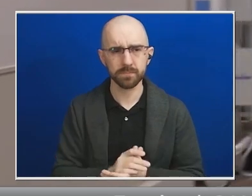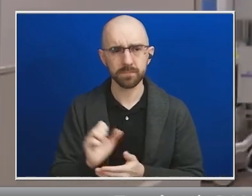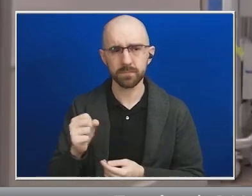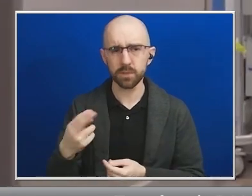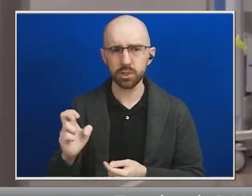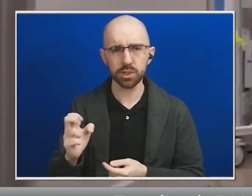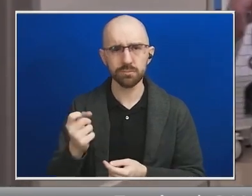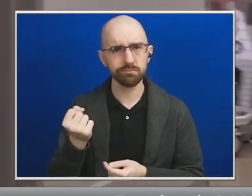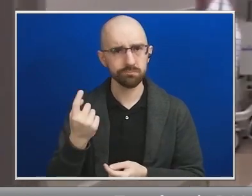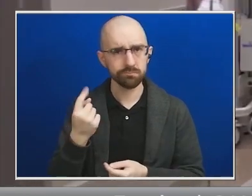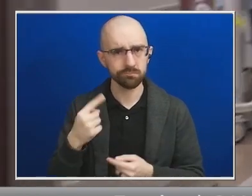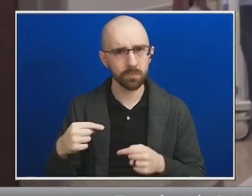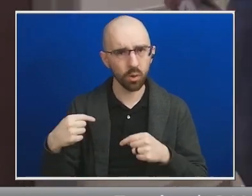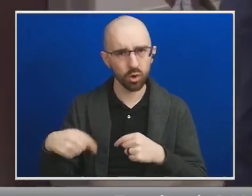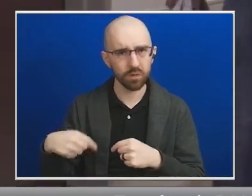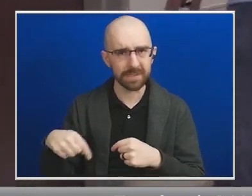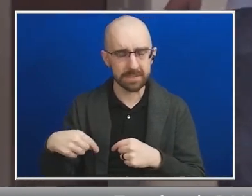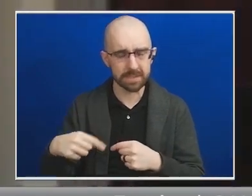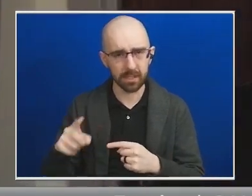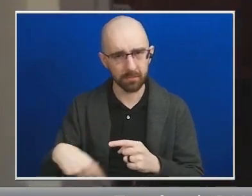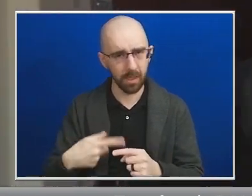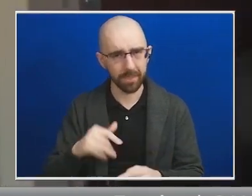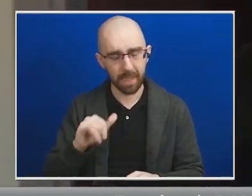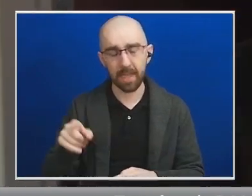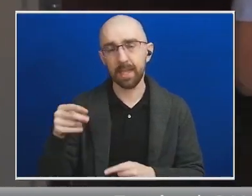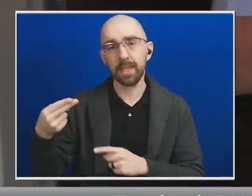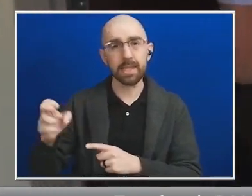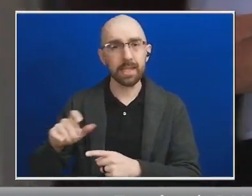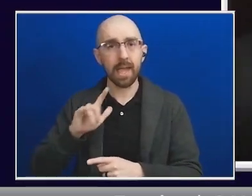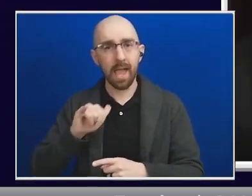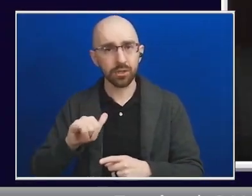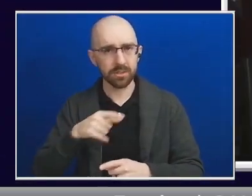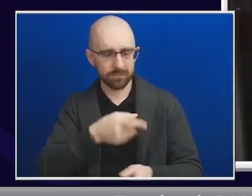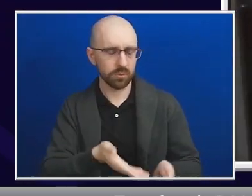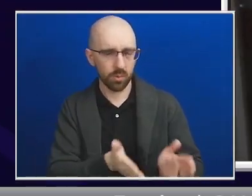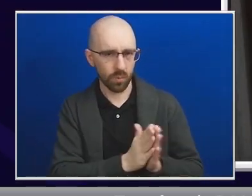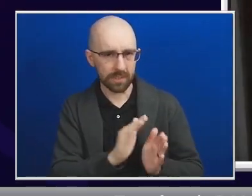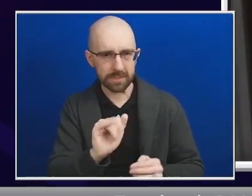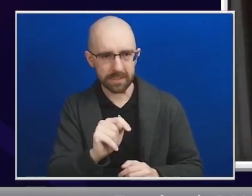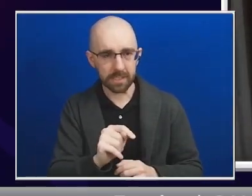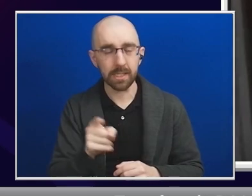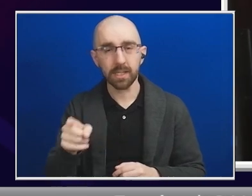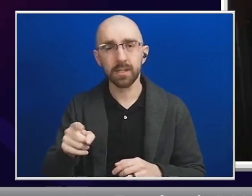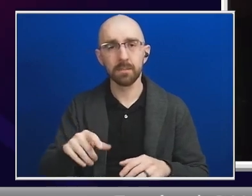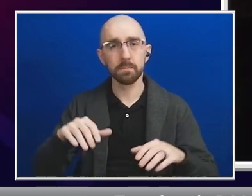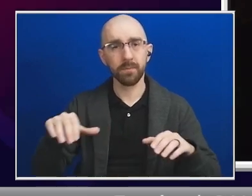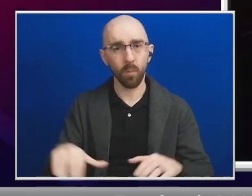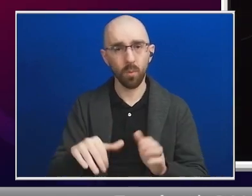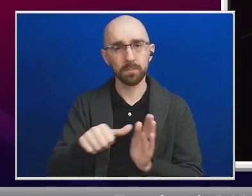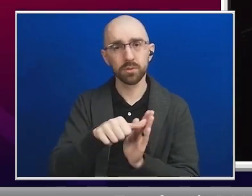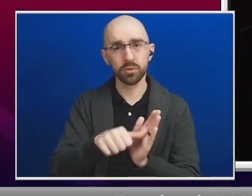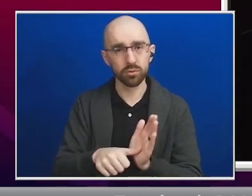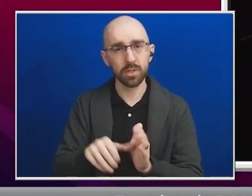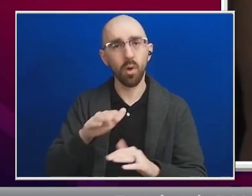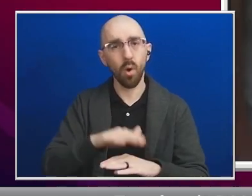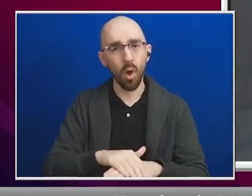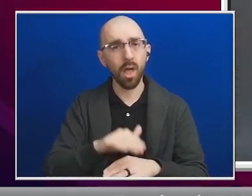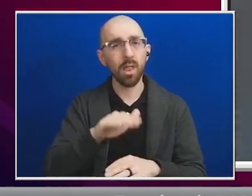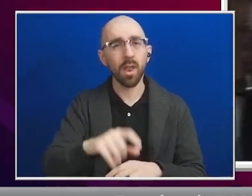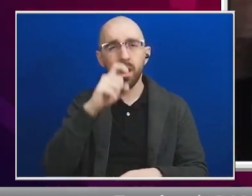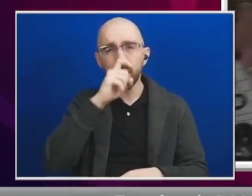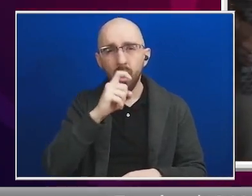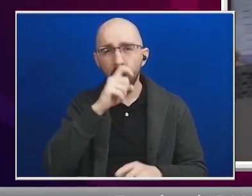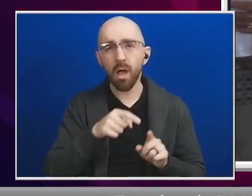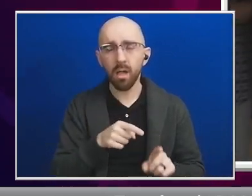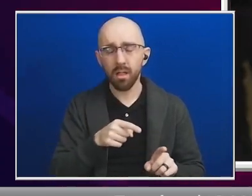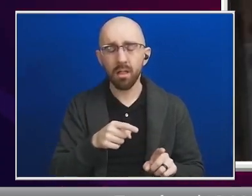nervous about it, and he actually, at her request, performed the surgery on her little doll. And so,